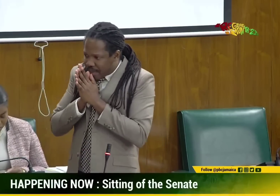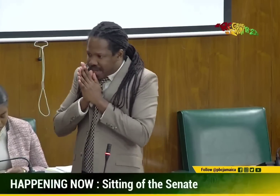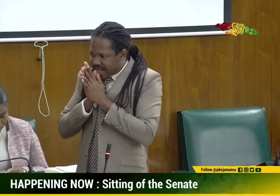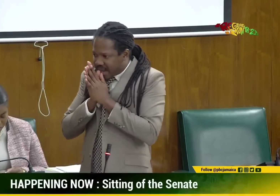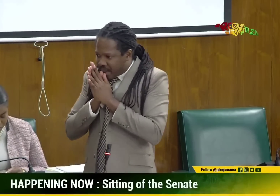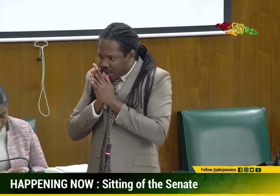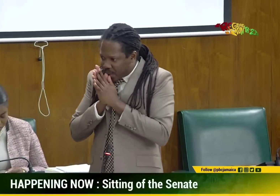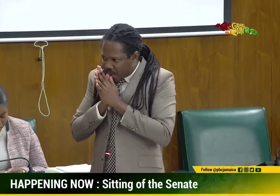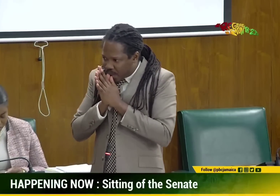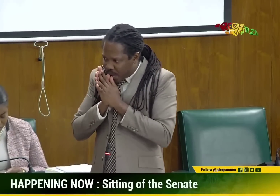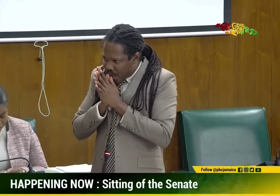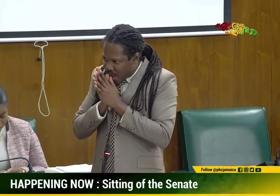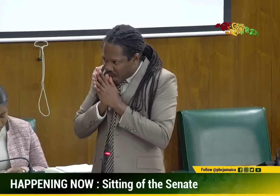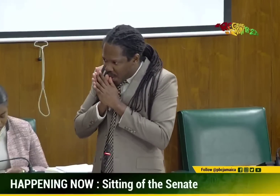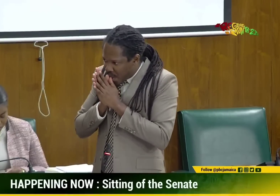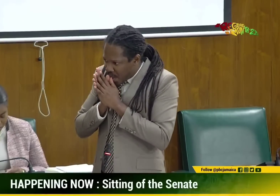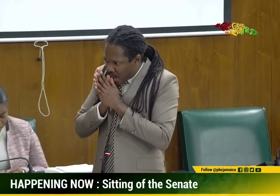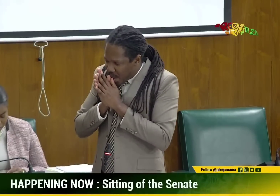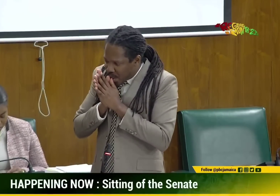Mr. President.